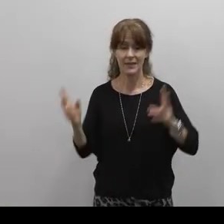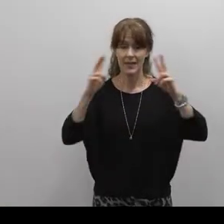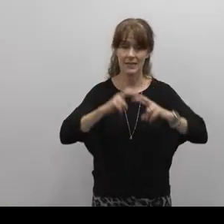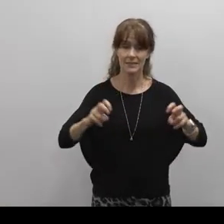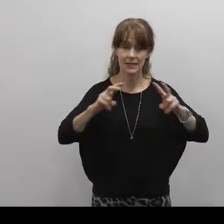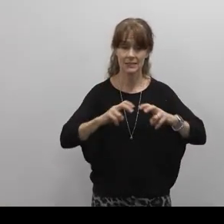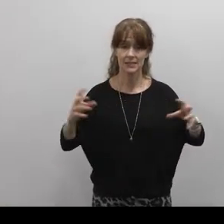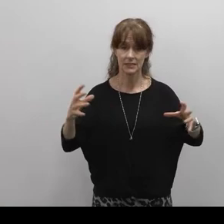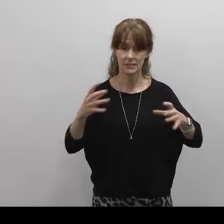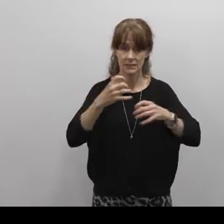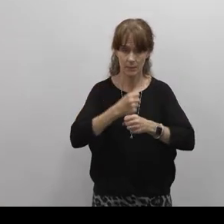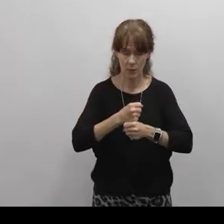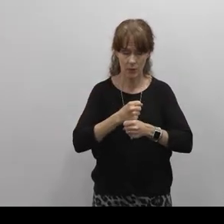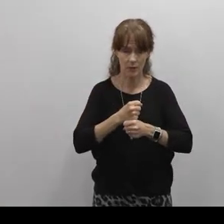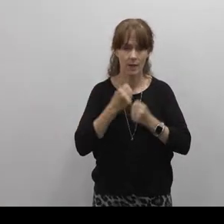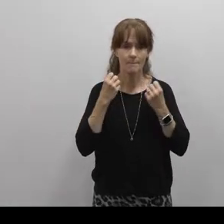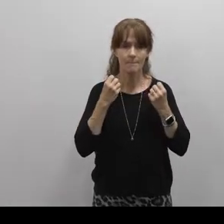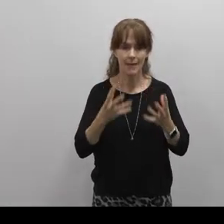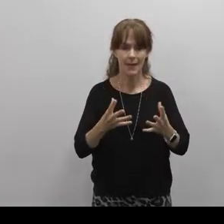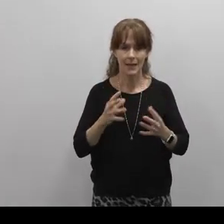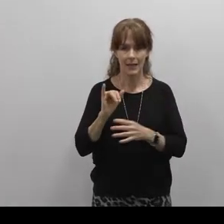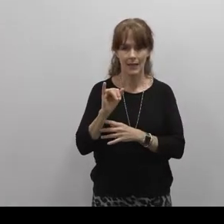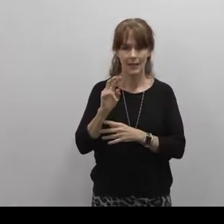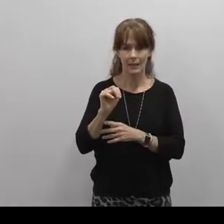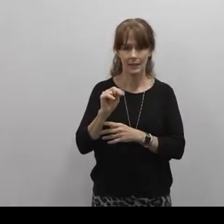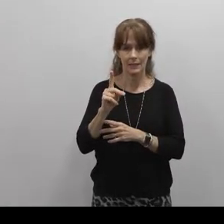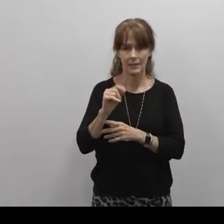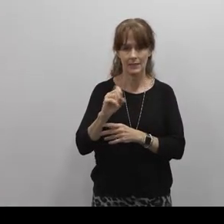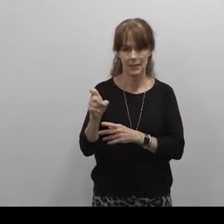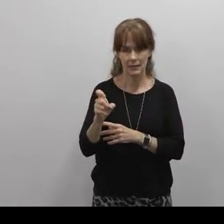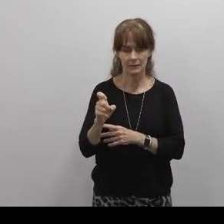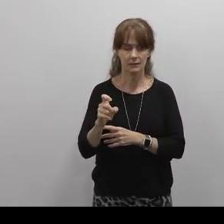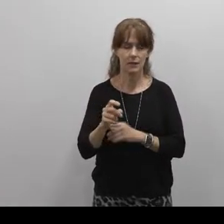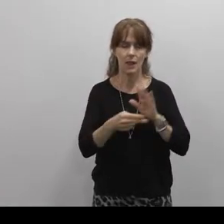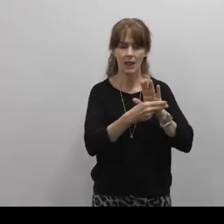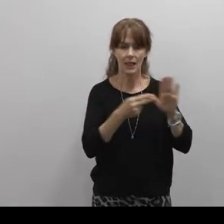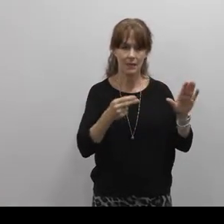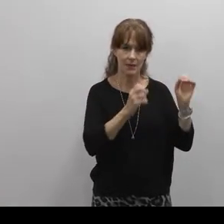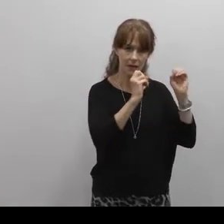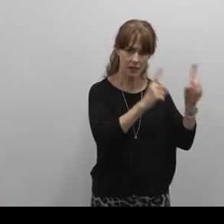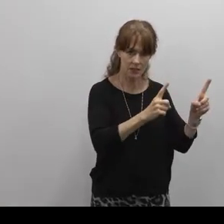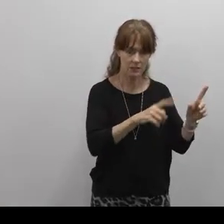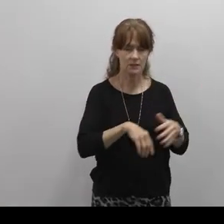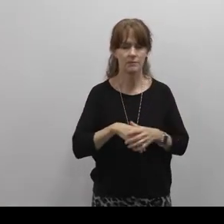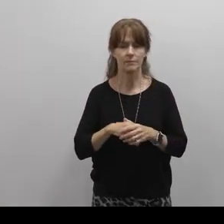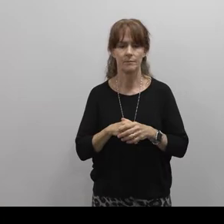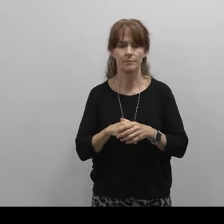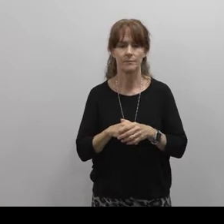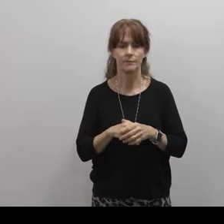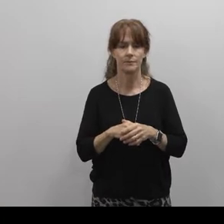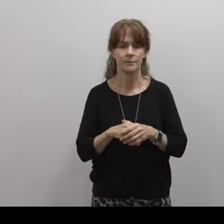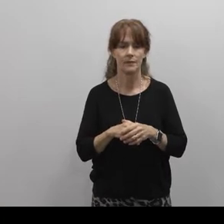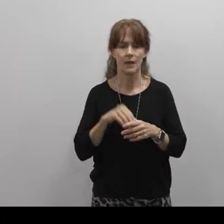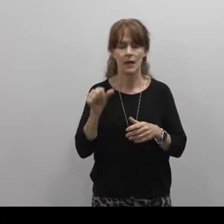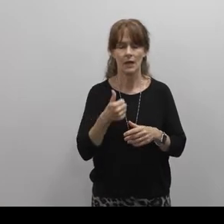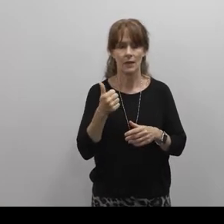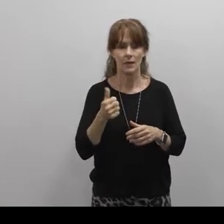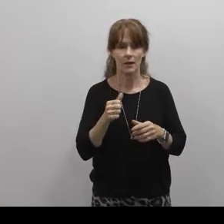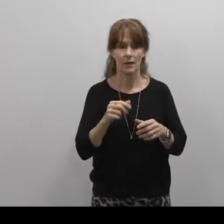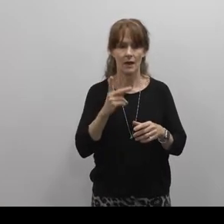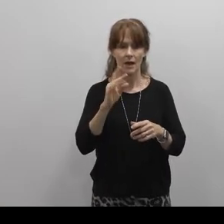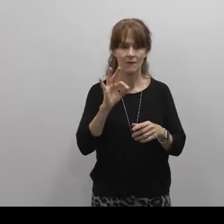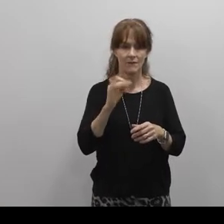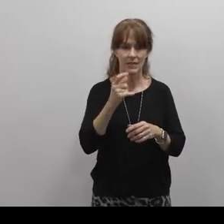summary is a number of different indexes. So one of them's labeled education, the other one's labeled